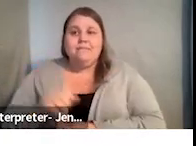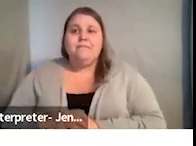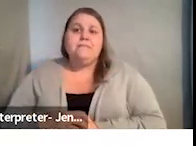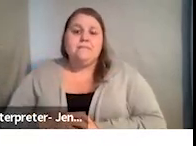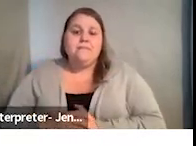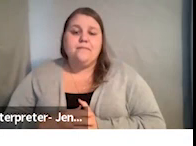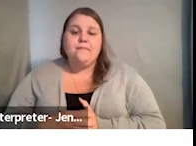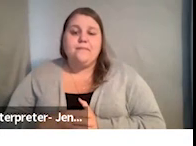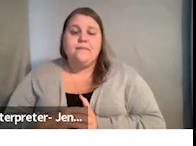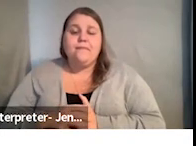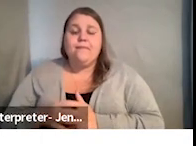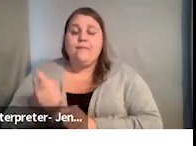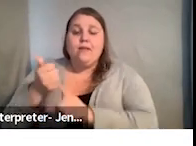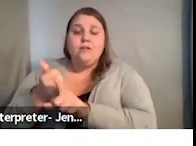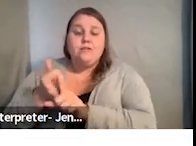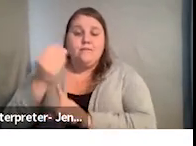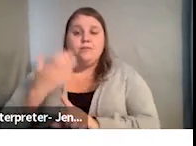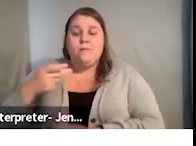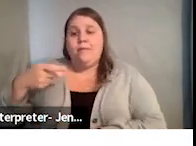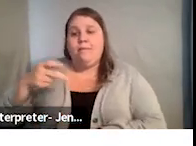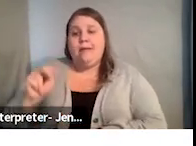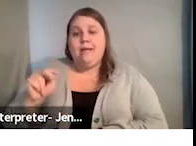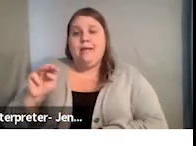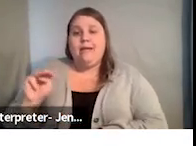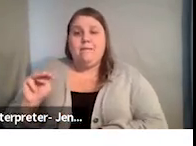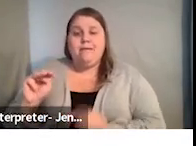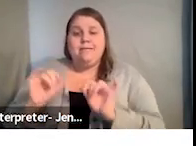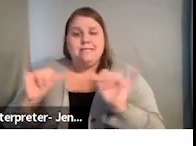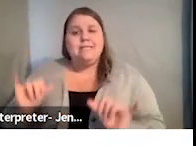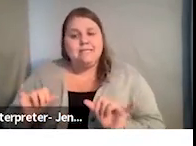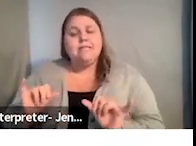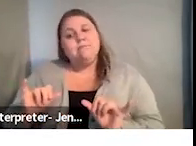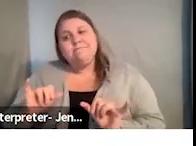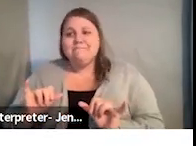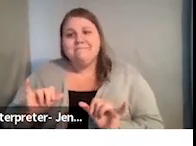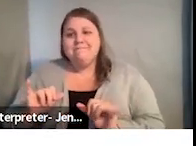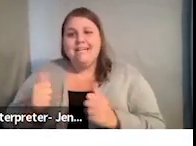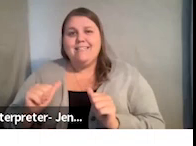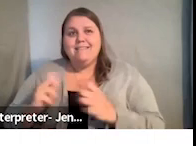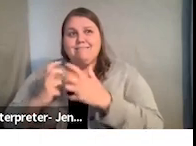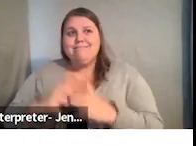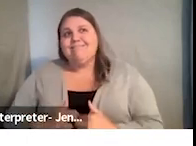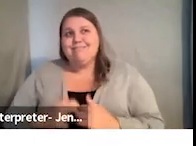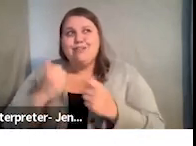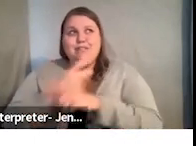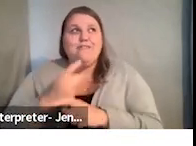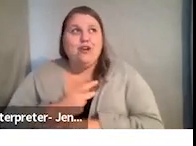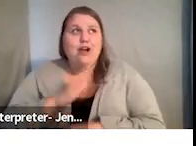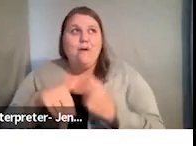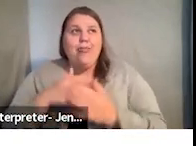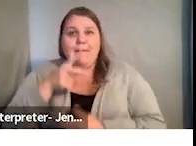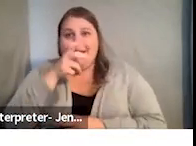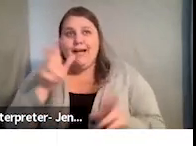And so she did say that the P&M system is certainly working out the bugs. There we go. Yeah.